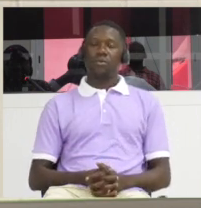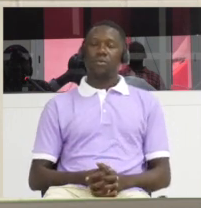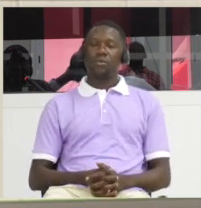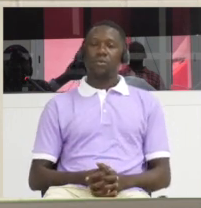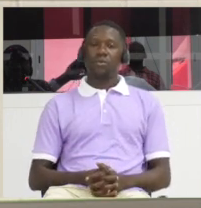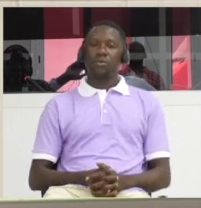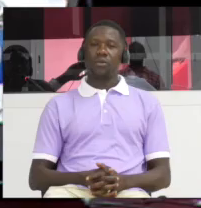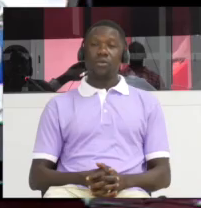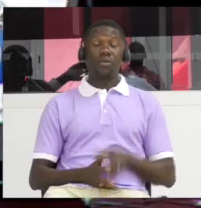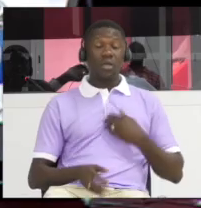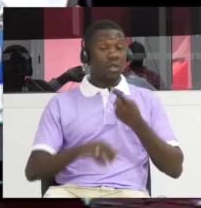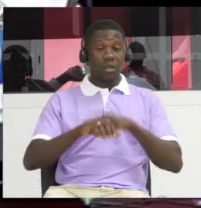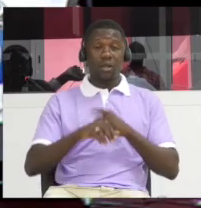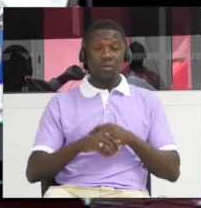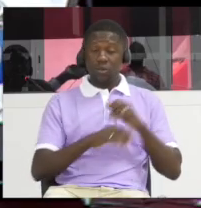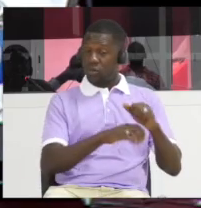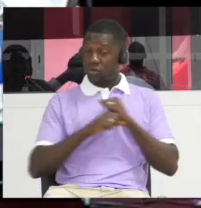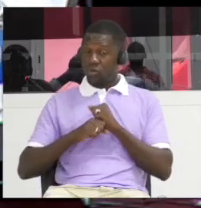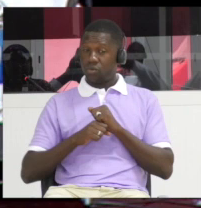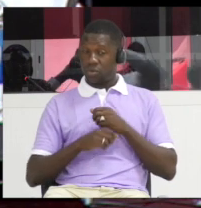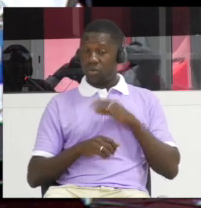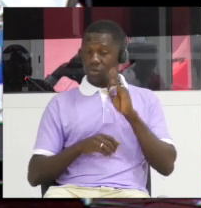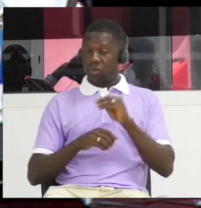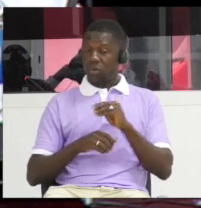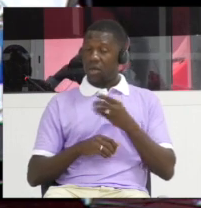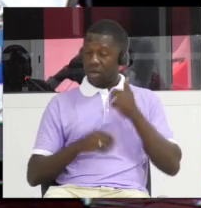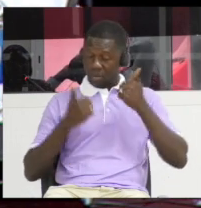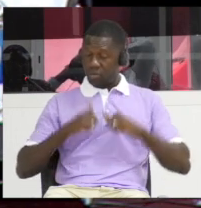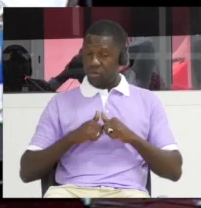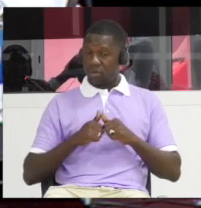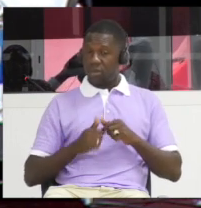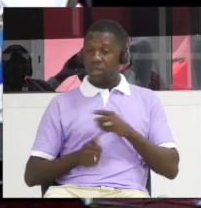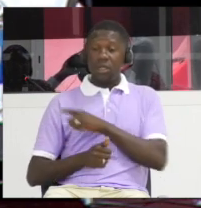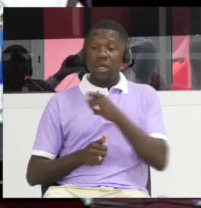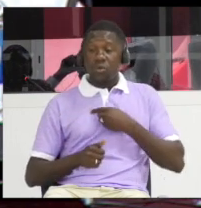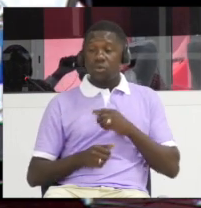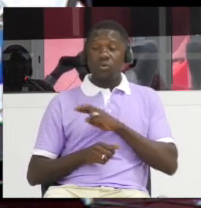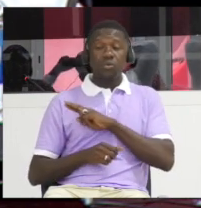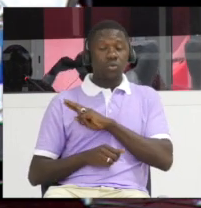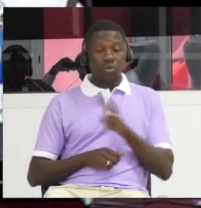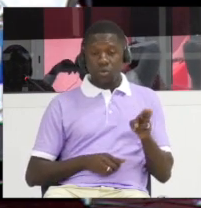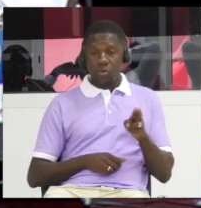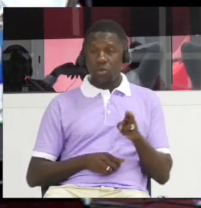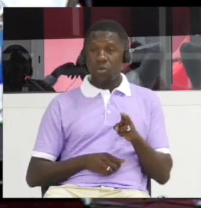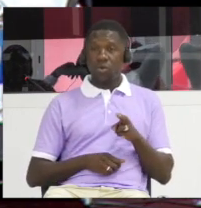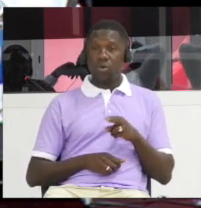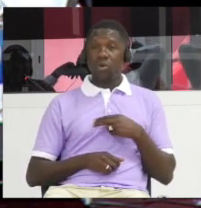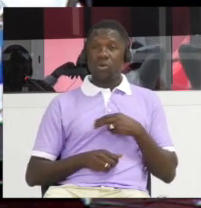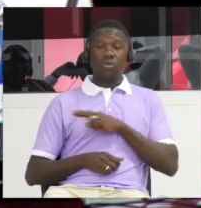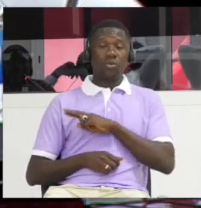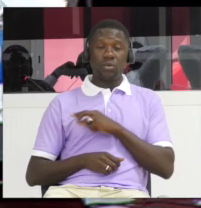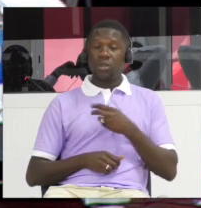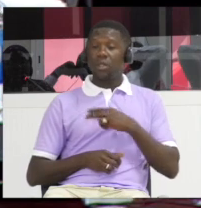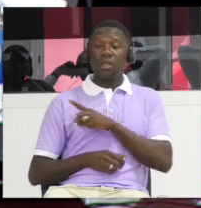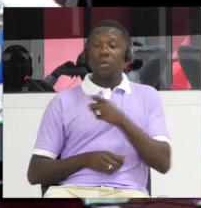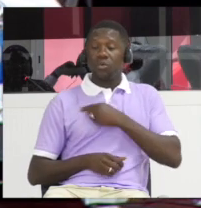So as at the time the coup was taking place, there was no de jure